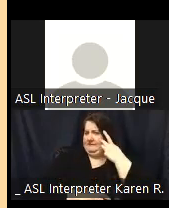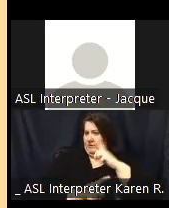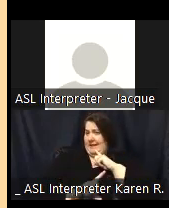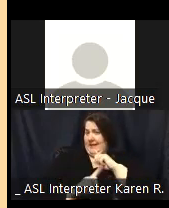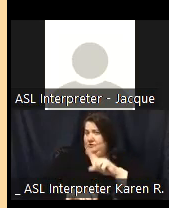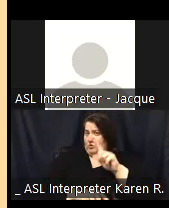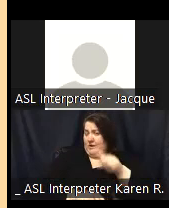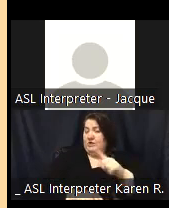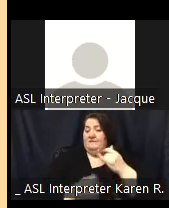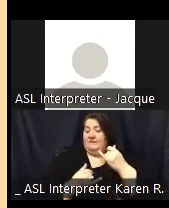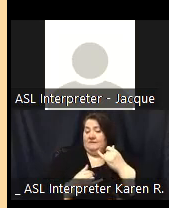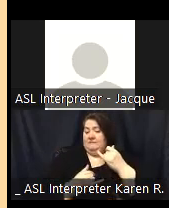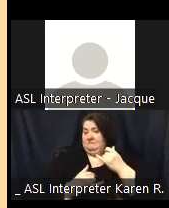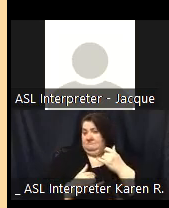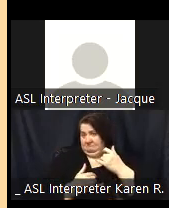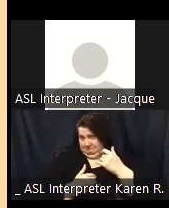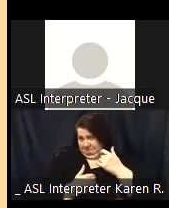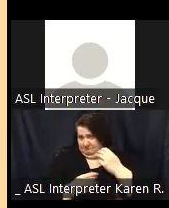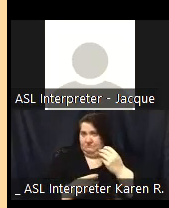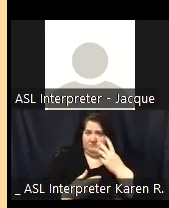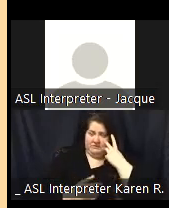and if your questions get answered.